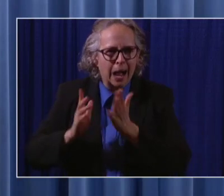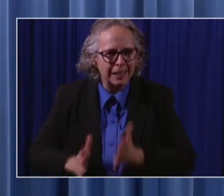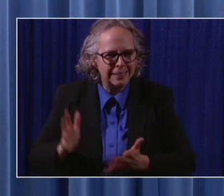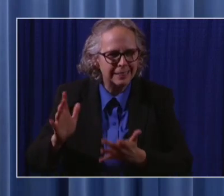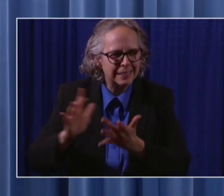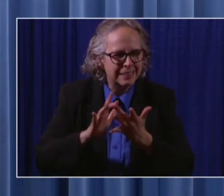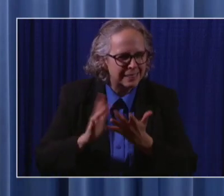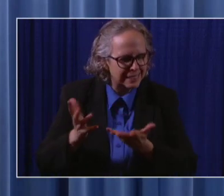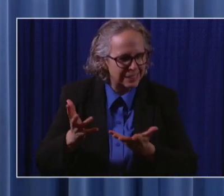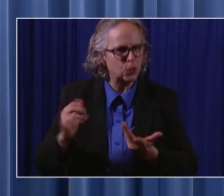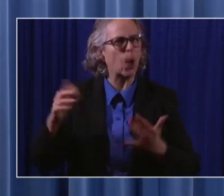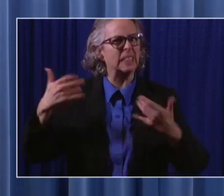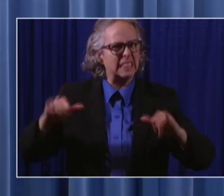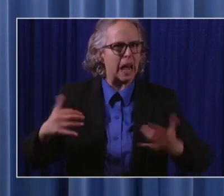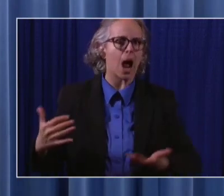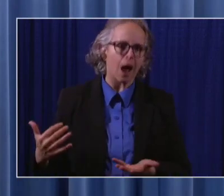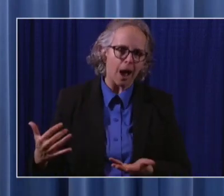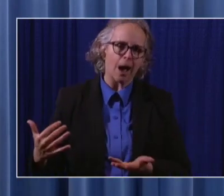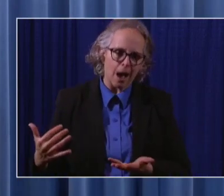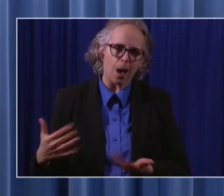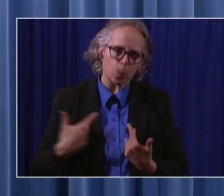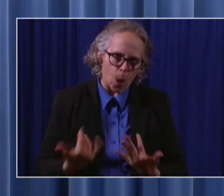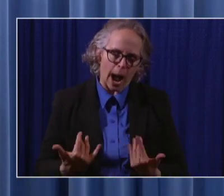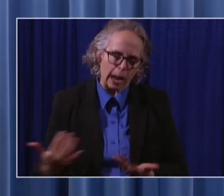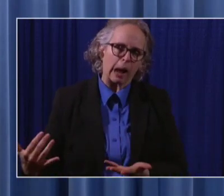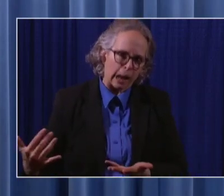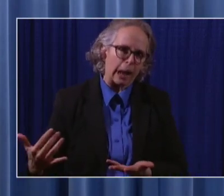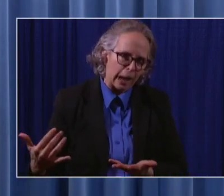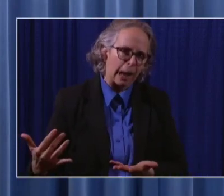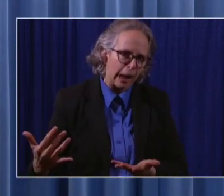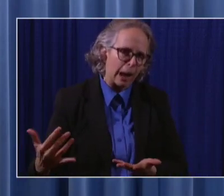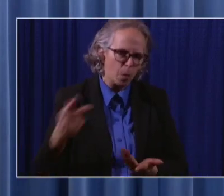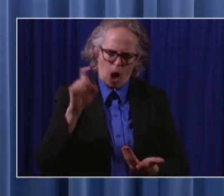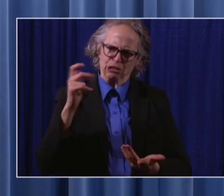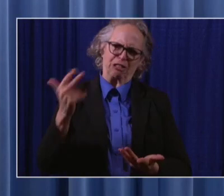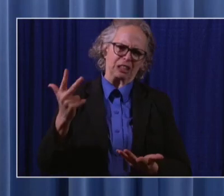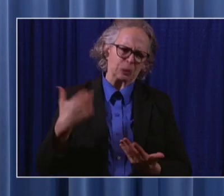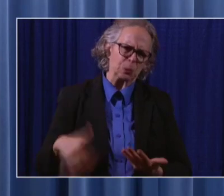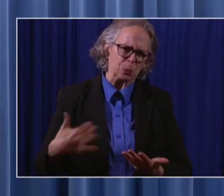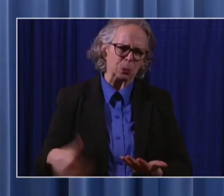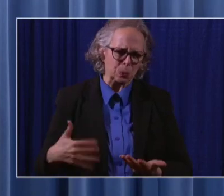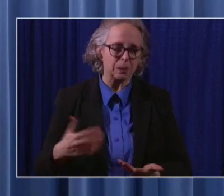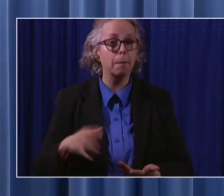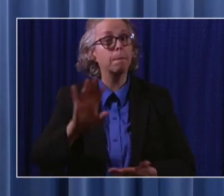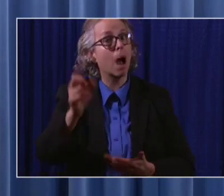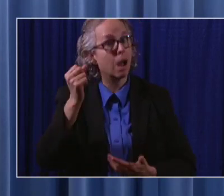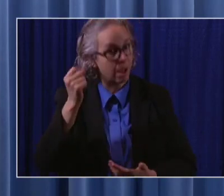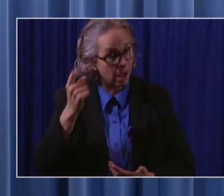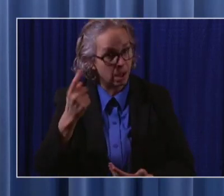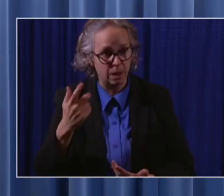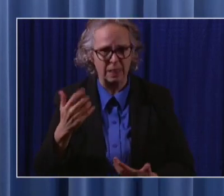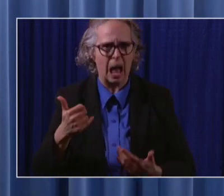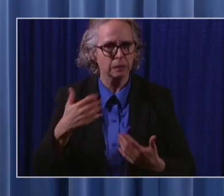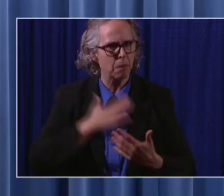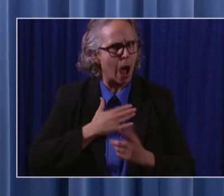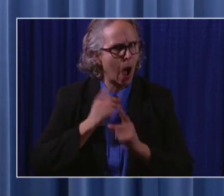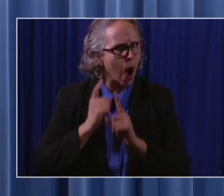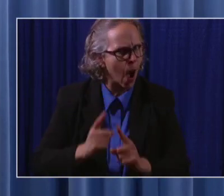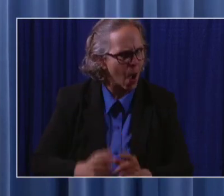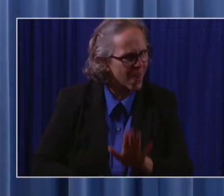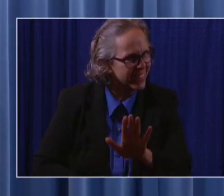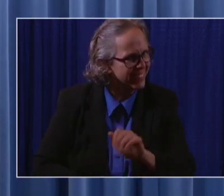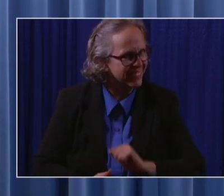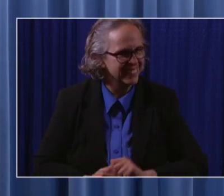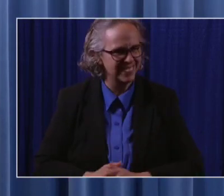comes in. But I would love nothing more than for you to be able to do what the news